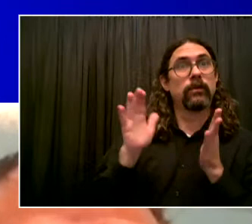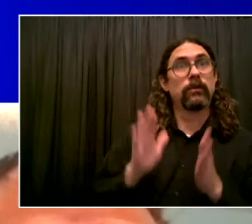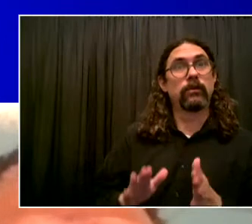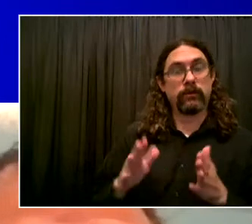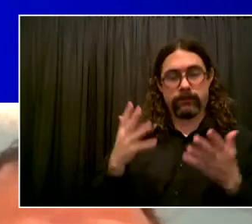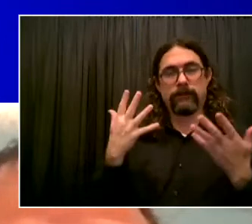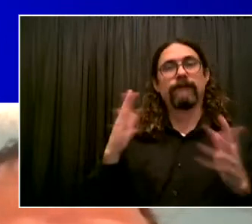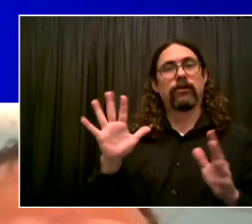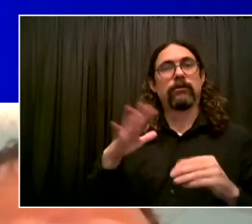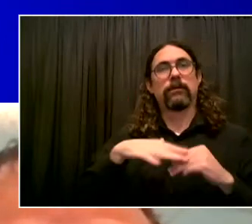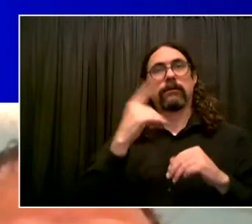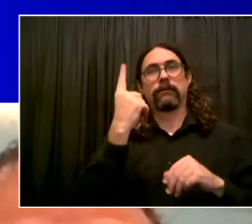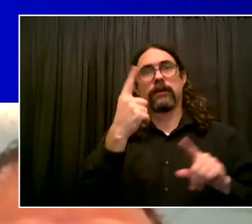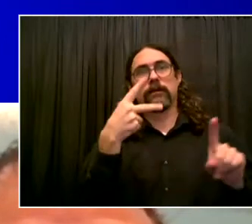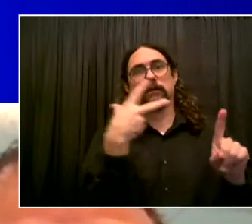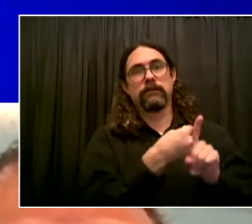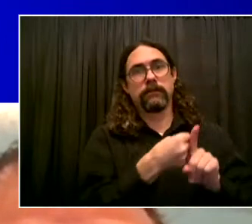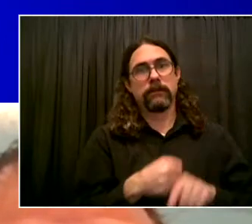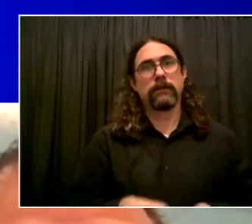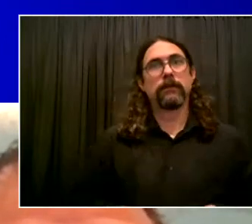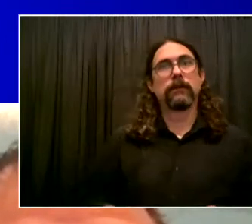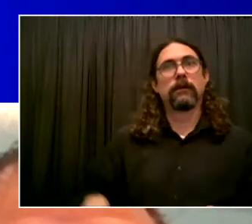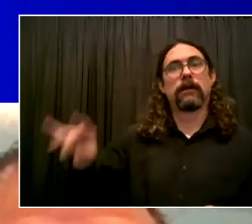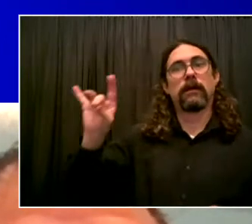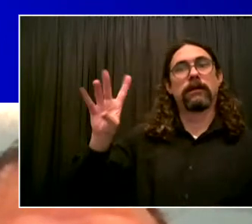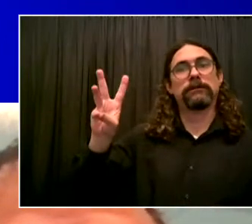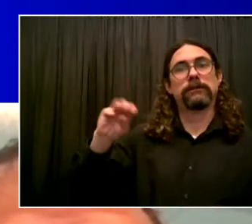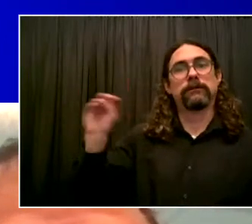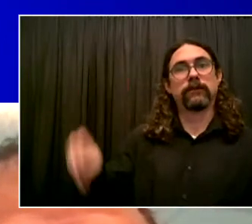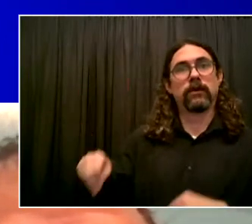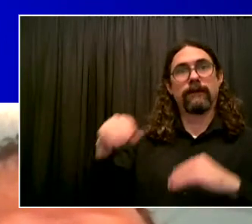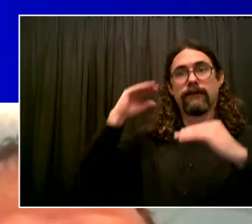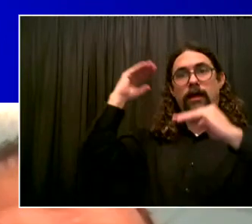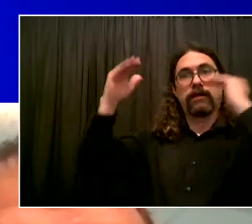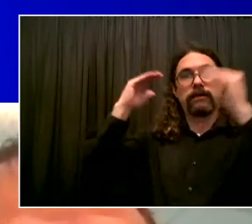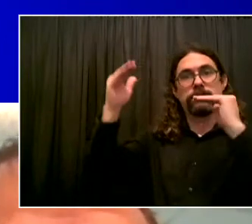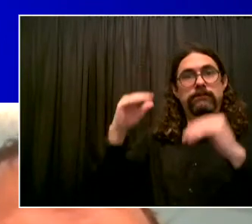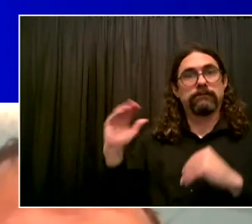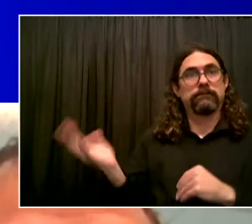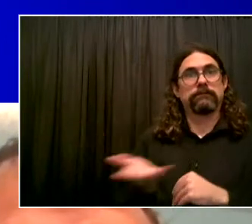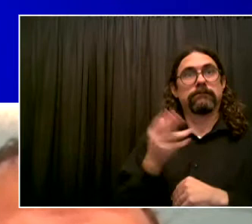astounding supermajority that have said, yes, this is the right thing to do.